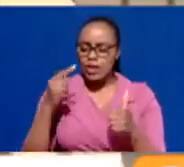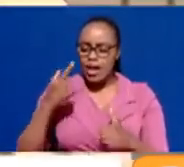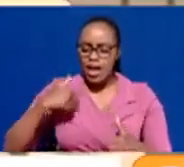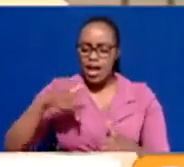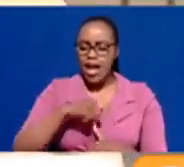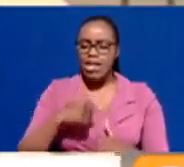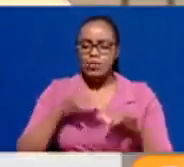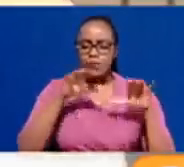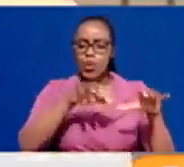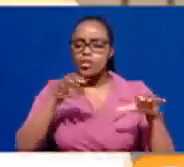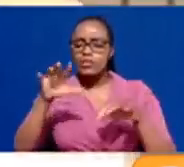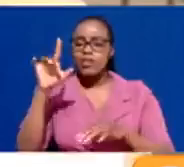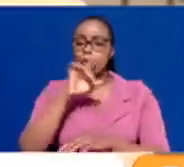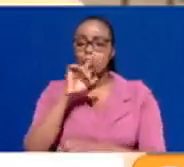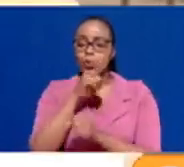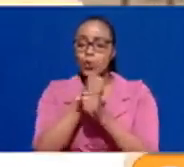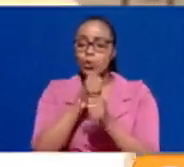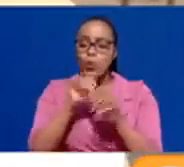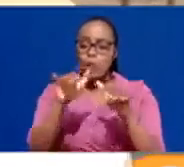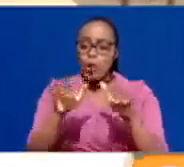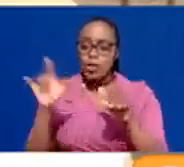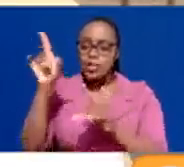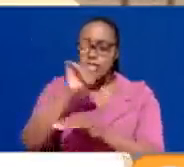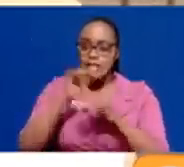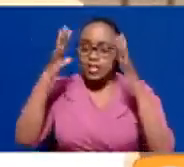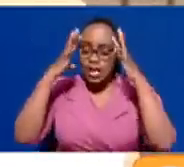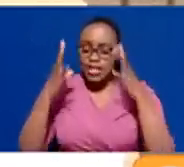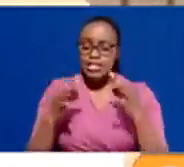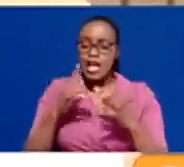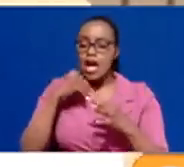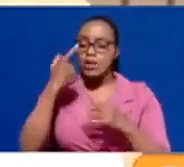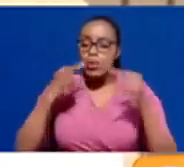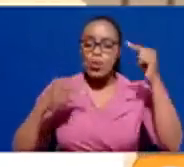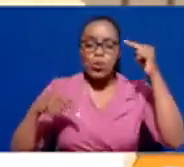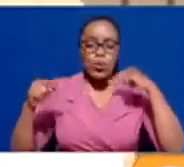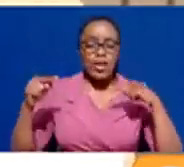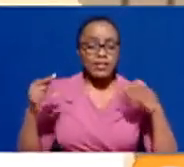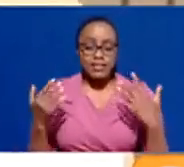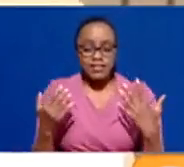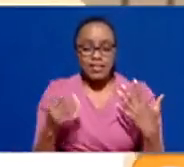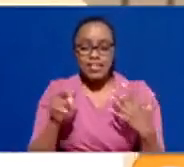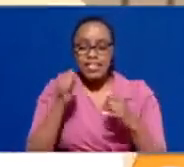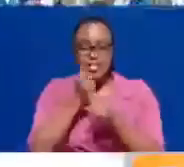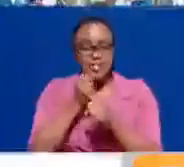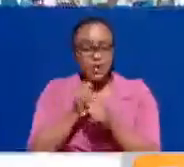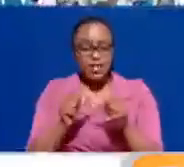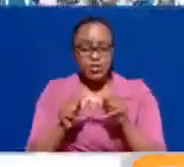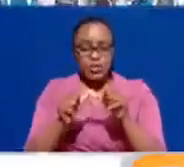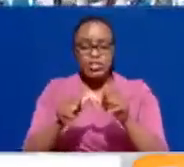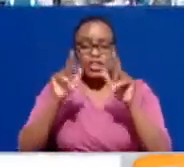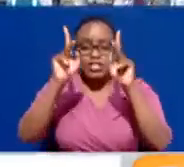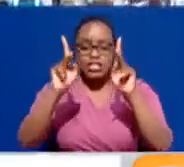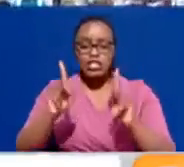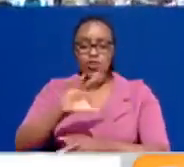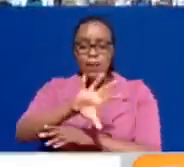tulikuwa tunaumia kikazi. Tulikuwa tunagoja siku iteuliwe ni nani mshindi. Ili kazi iendelee. In Kisumu